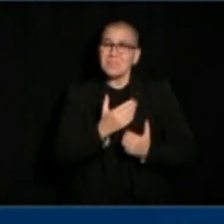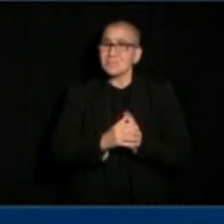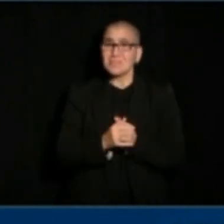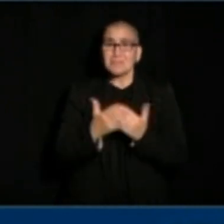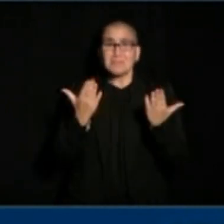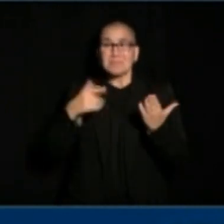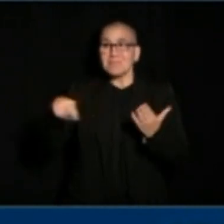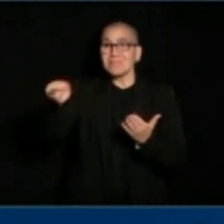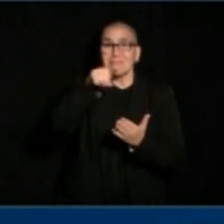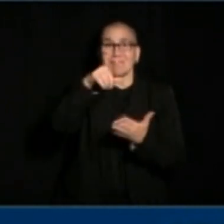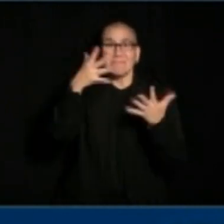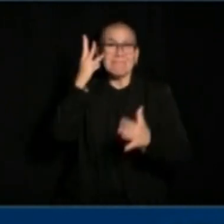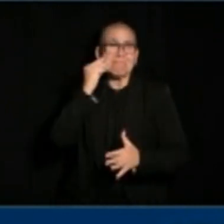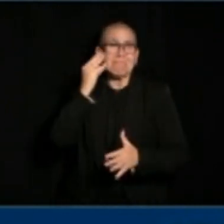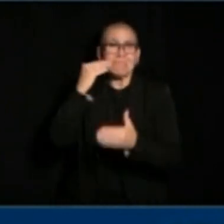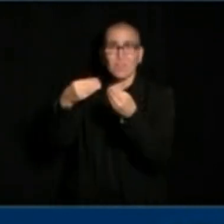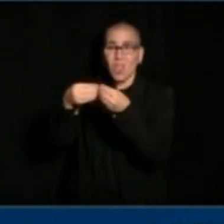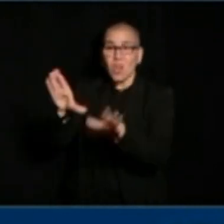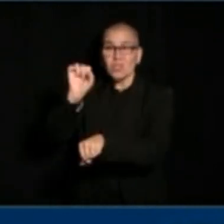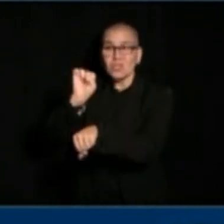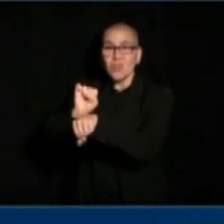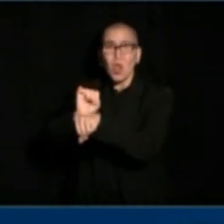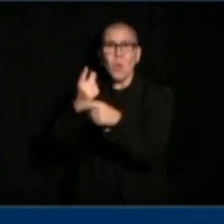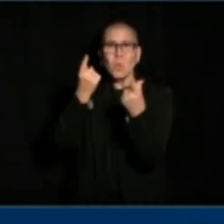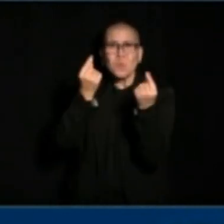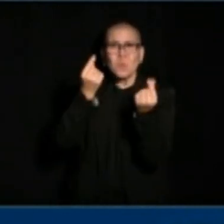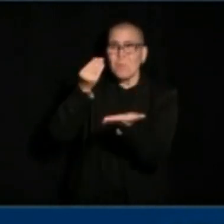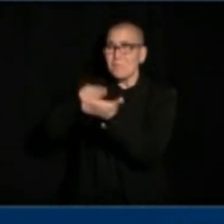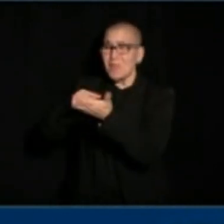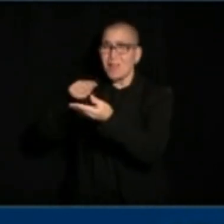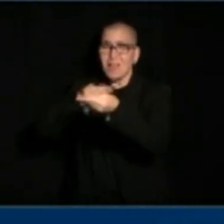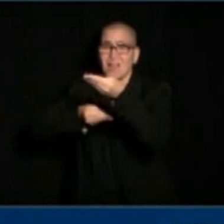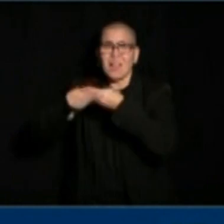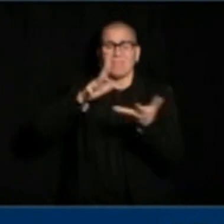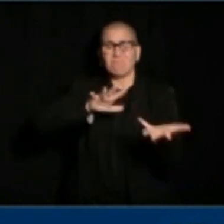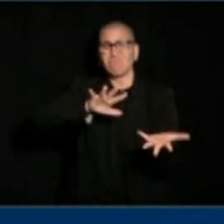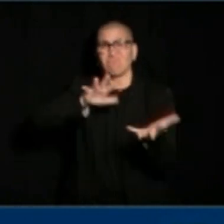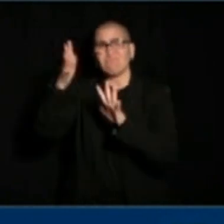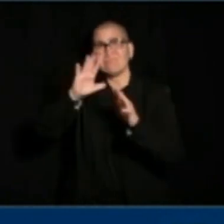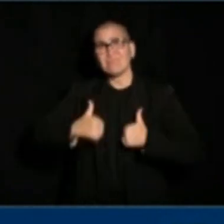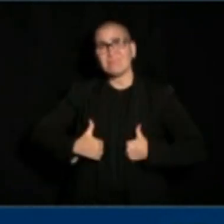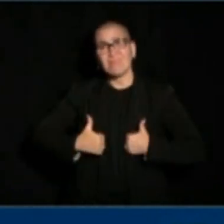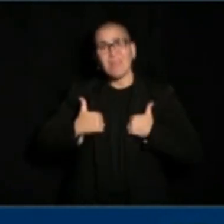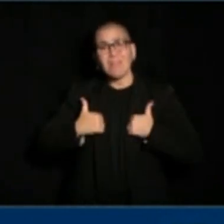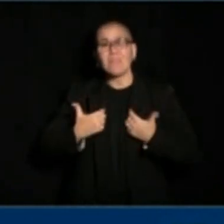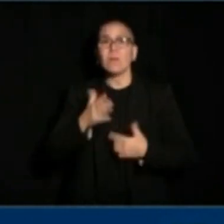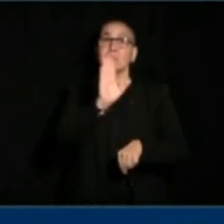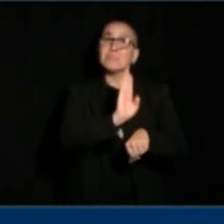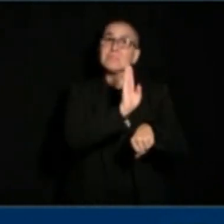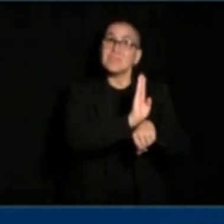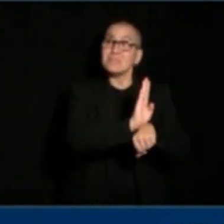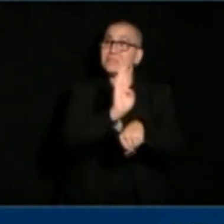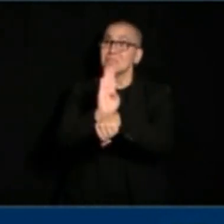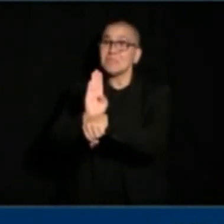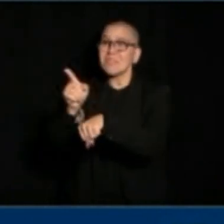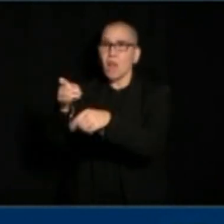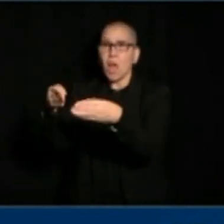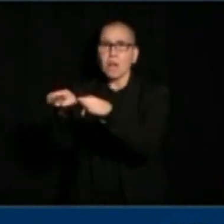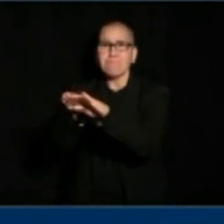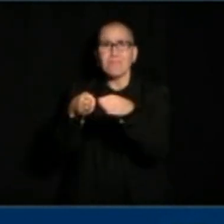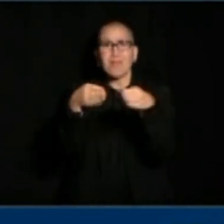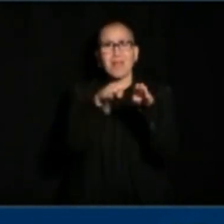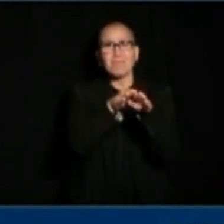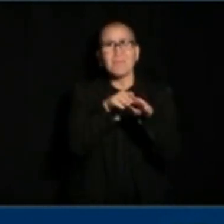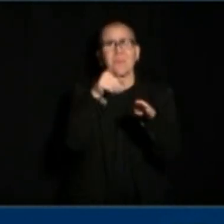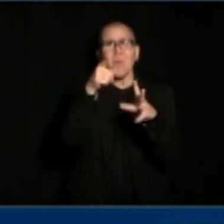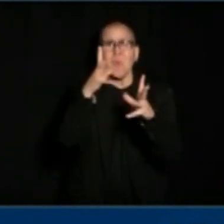your financial security is at risk. Those who've closed businesses that you built with your own hands from the ground up or have been